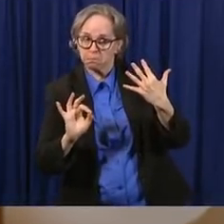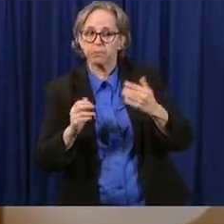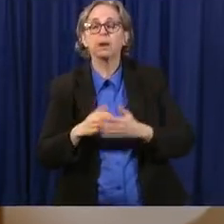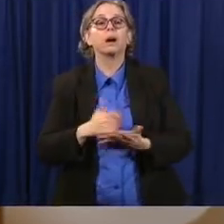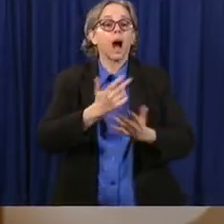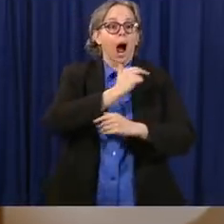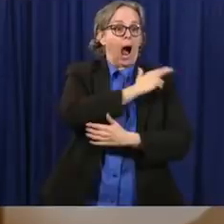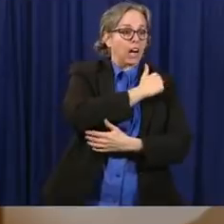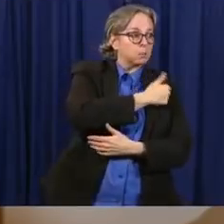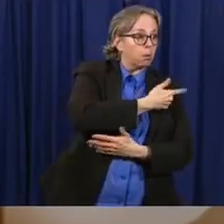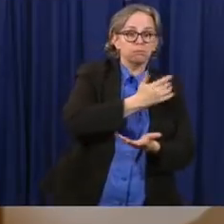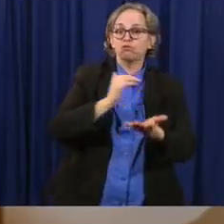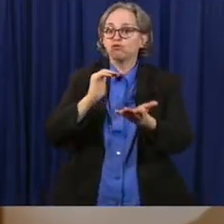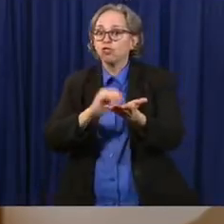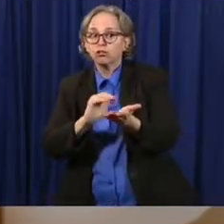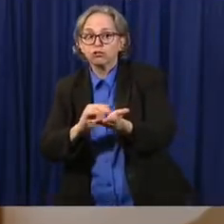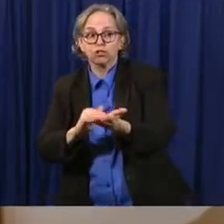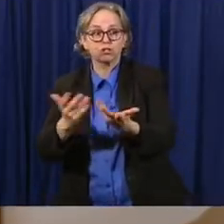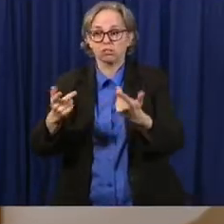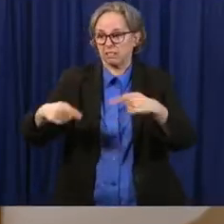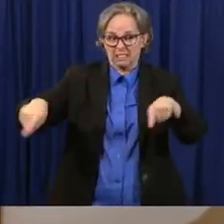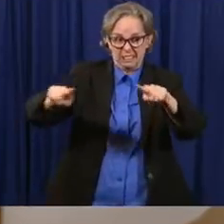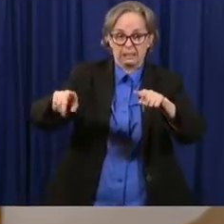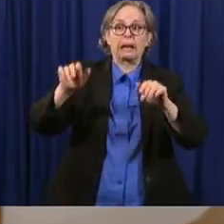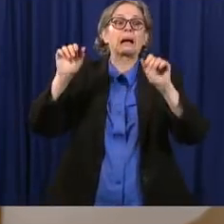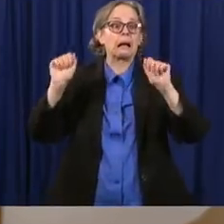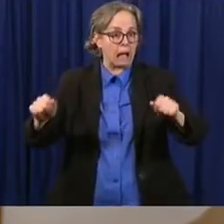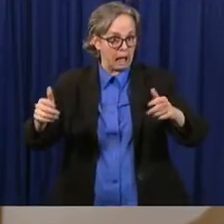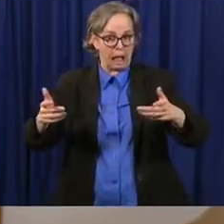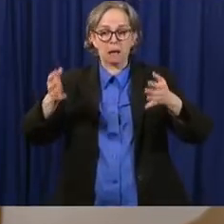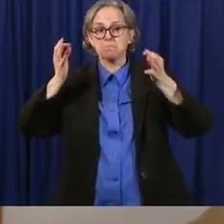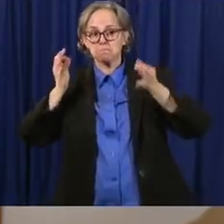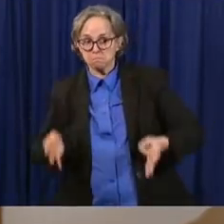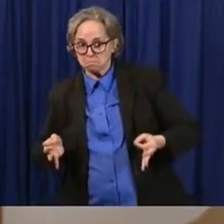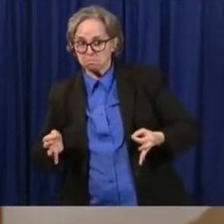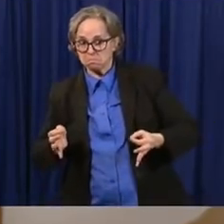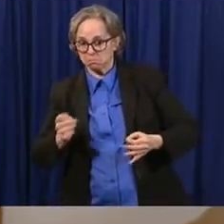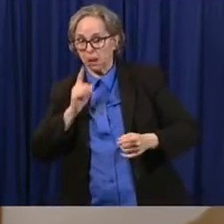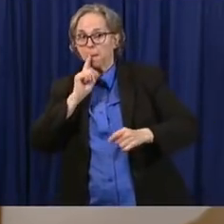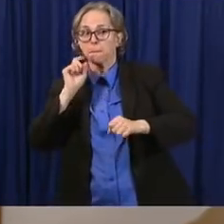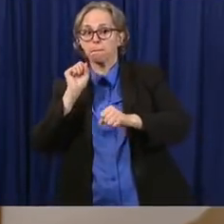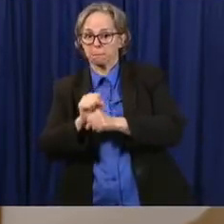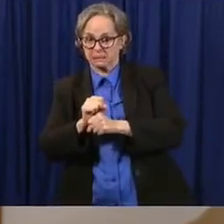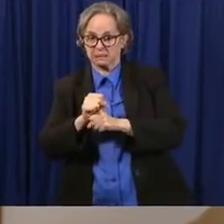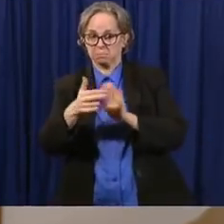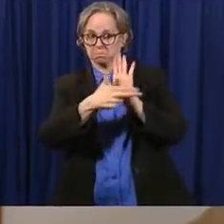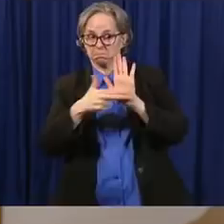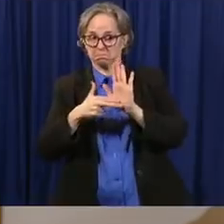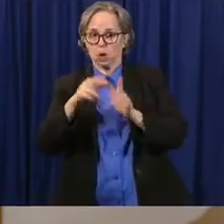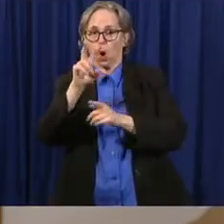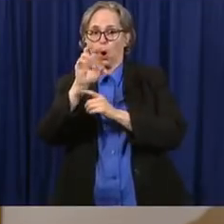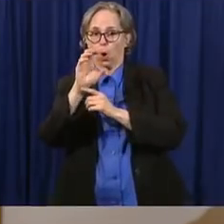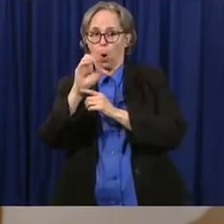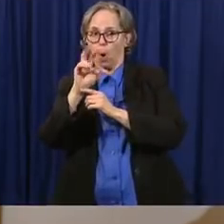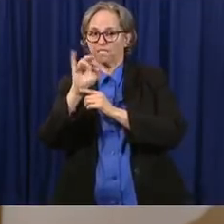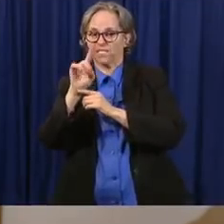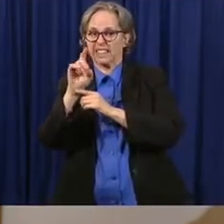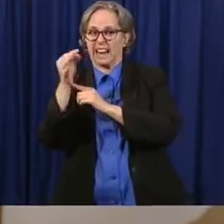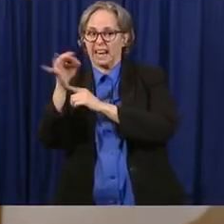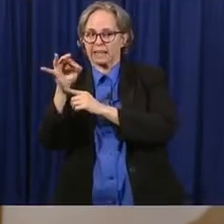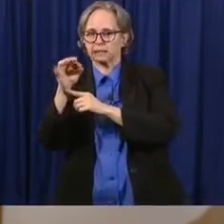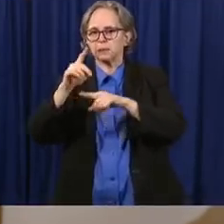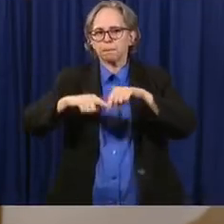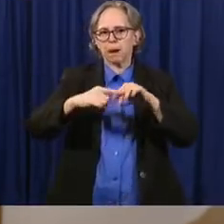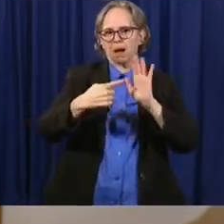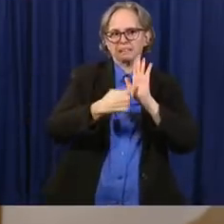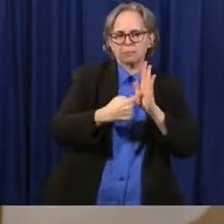facilities may determine that someone has COVID-19 based on his or her symptoms, such as fever, cough, pneumonia,